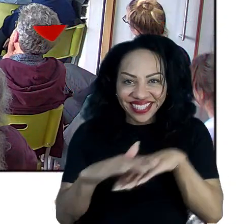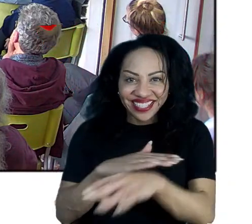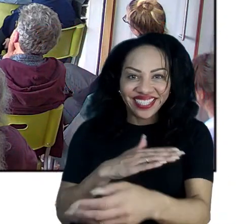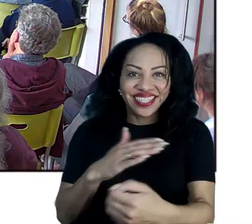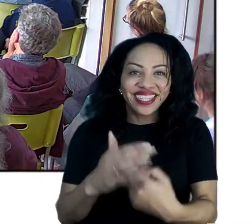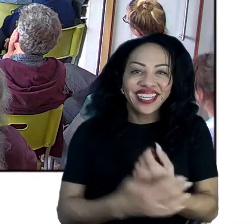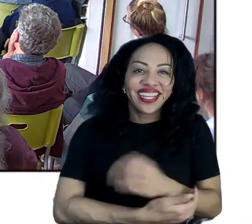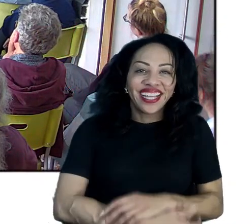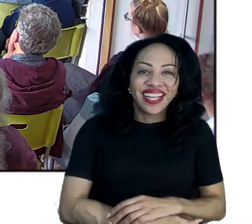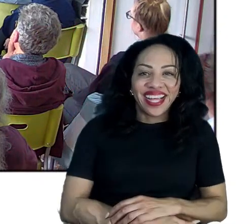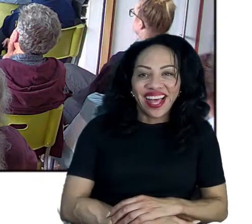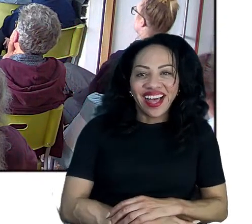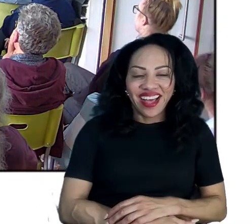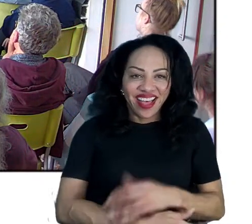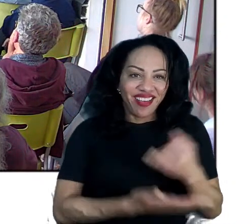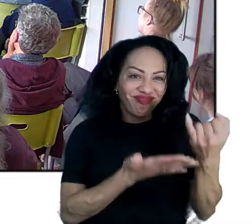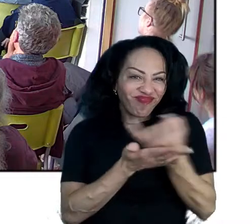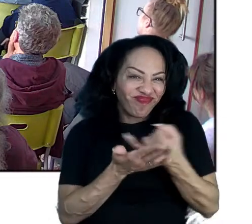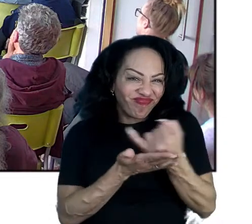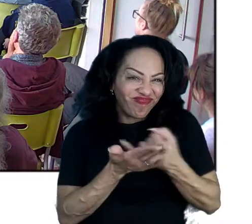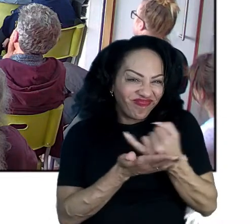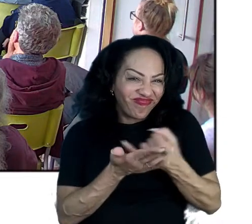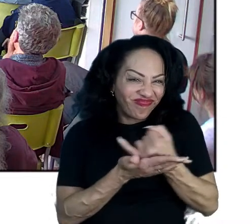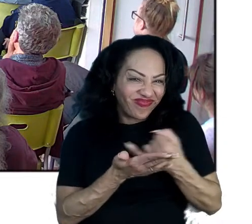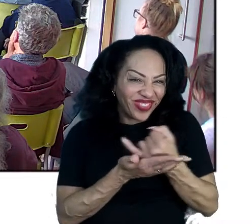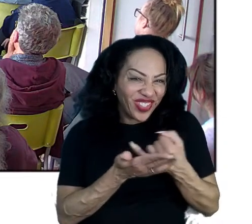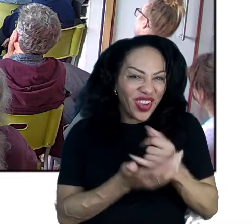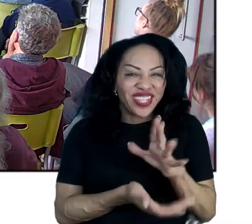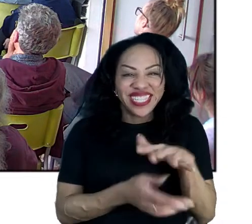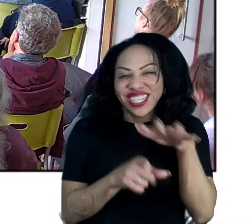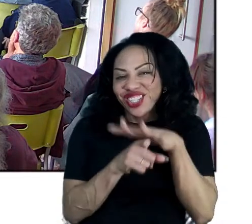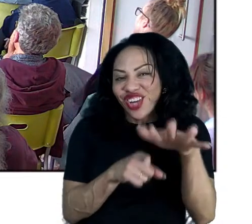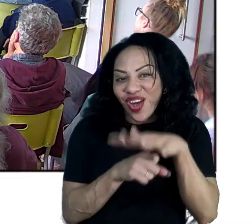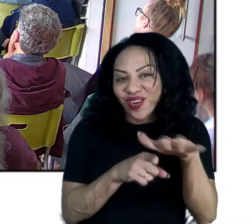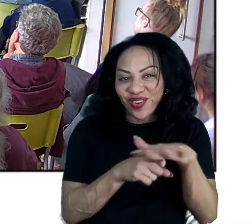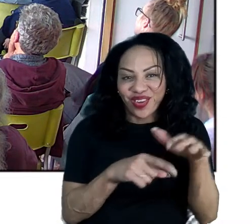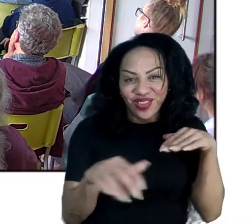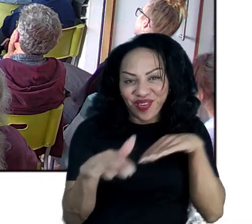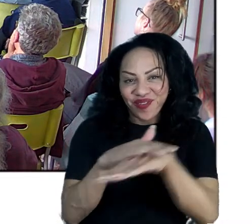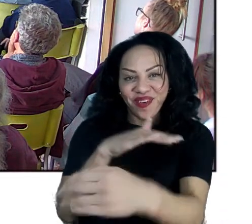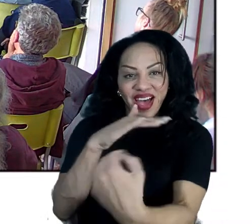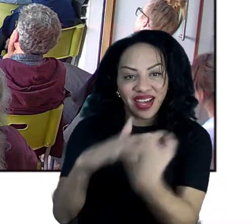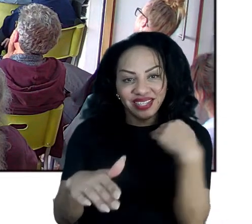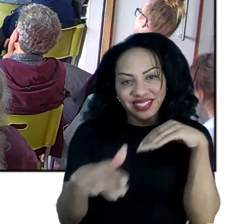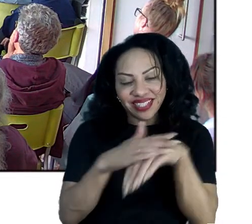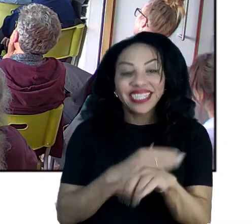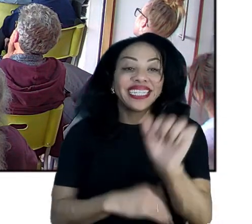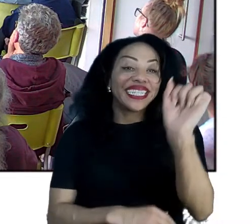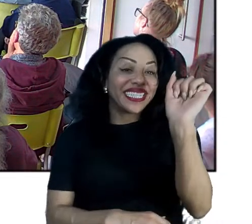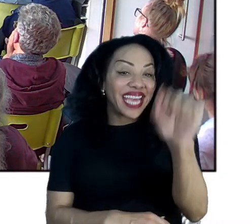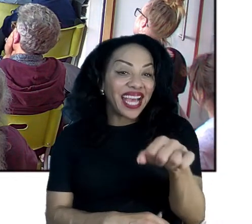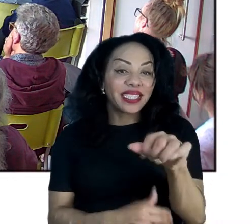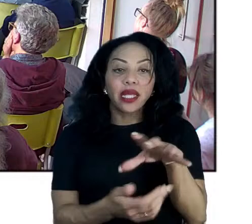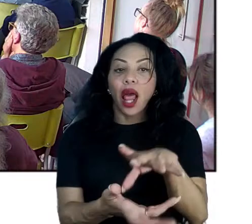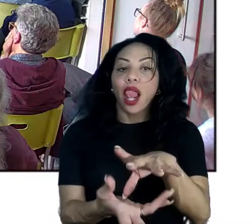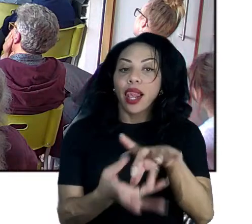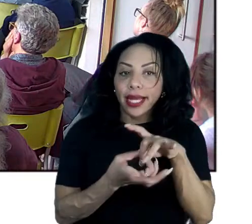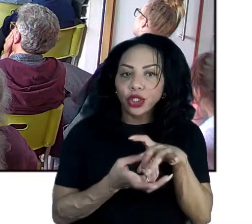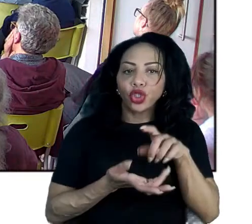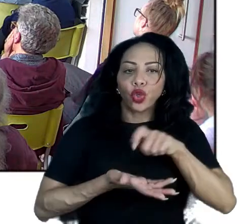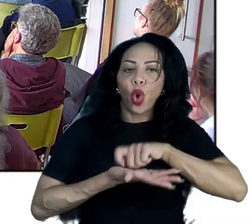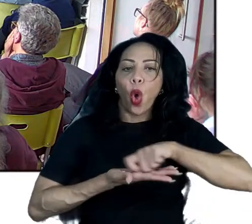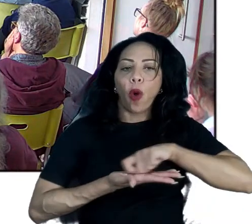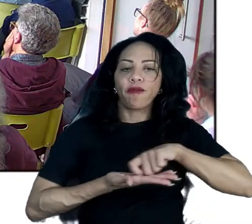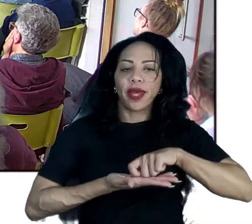and kind of, so it's kind of, yes, they do have this kind of office association, but I think at the time people were playing with